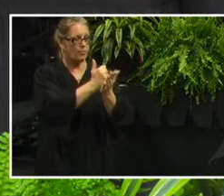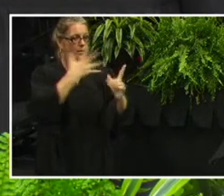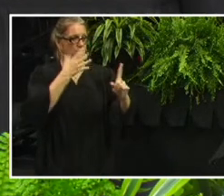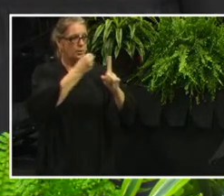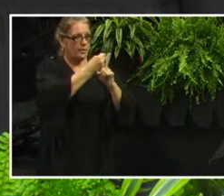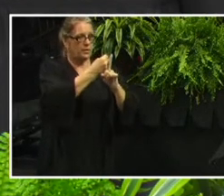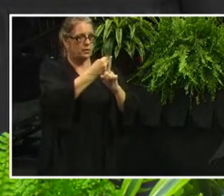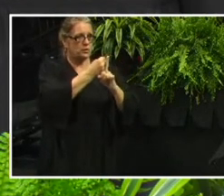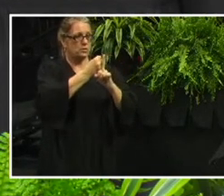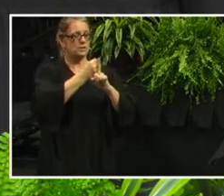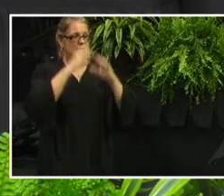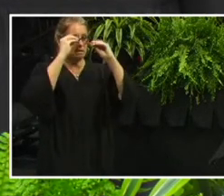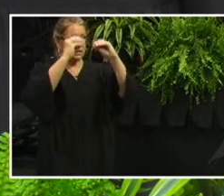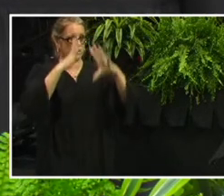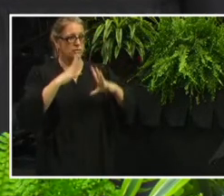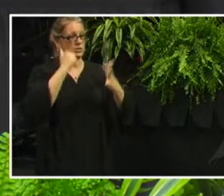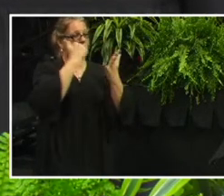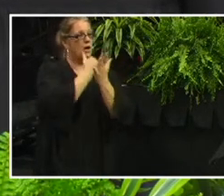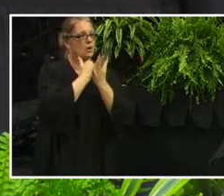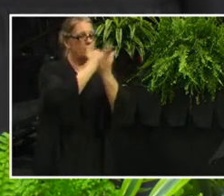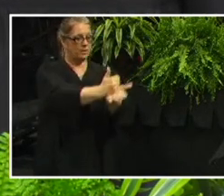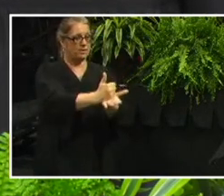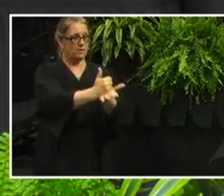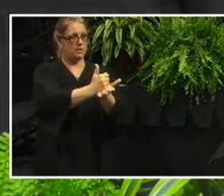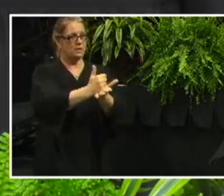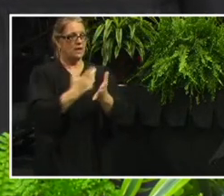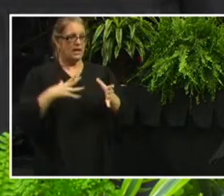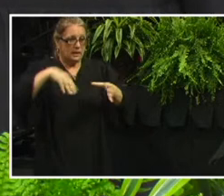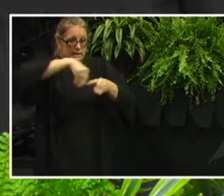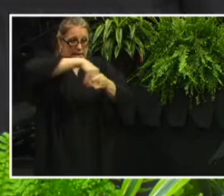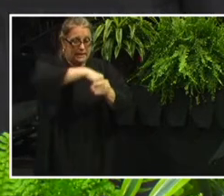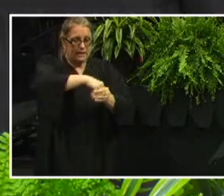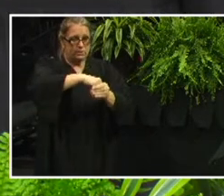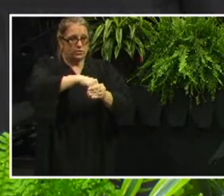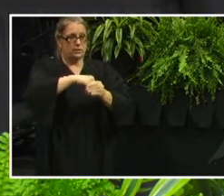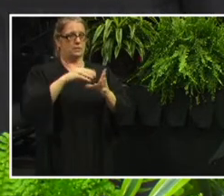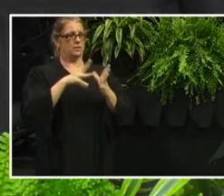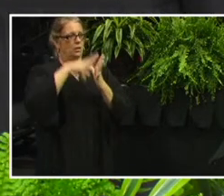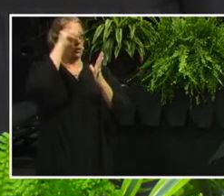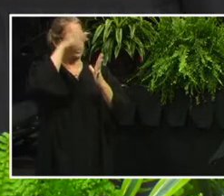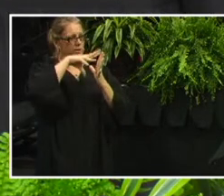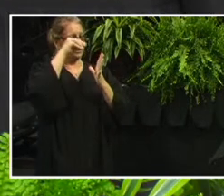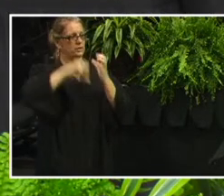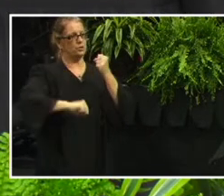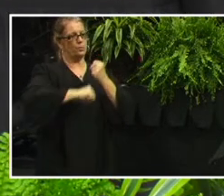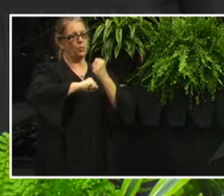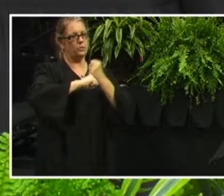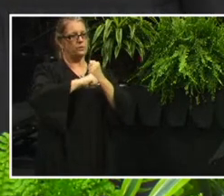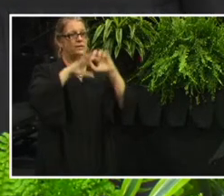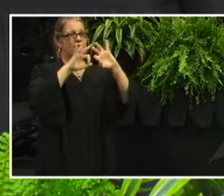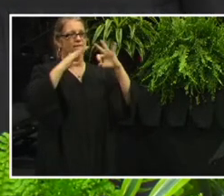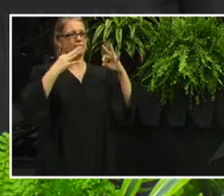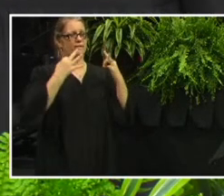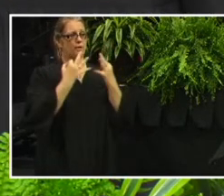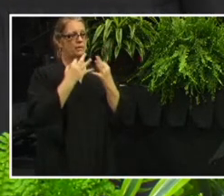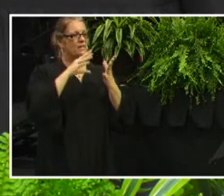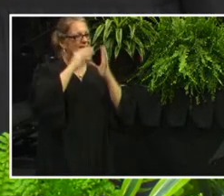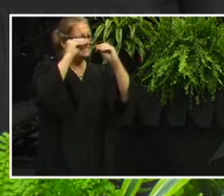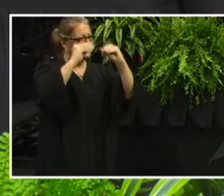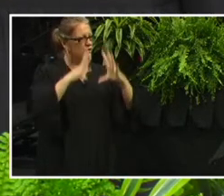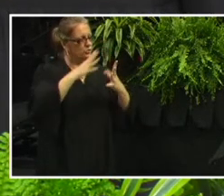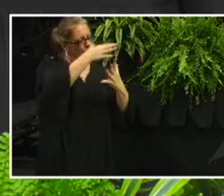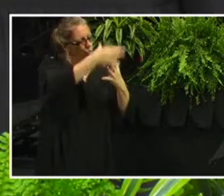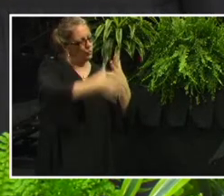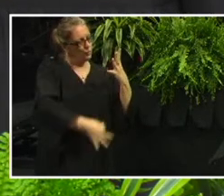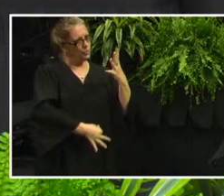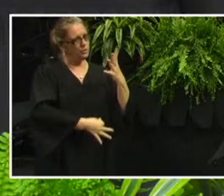to empower teachers, fuel engaged learning, and support students and their families. The teacher selected